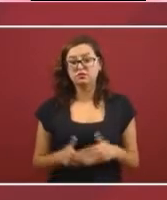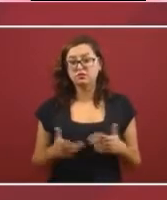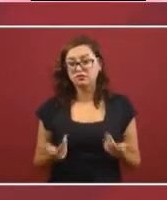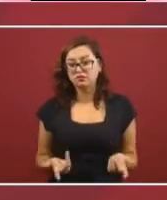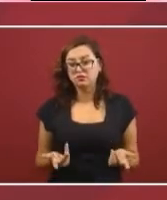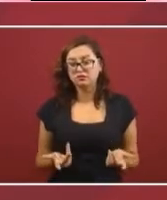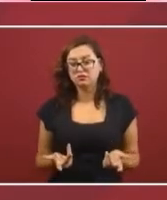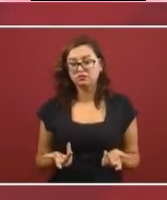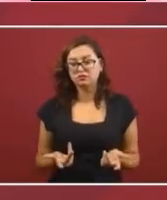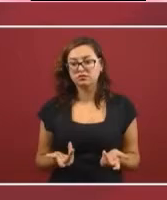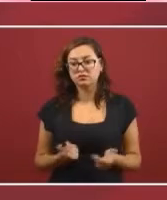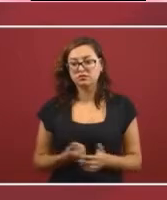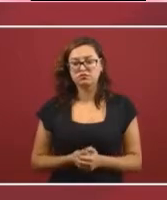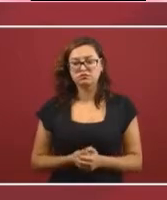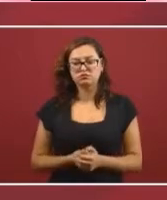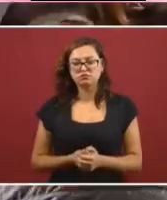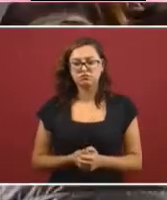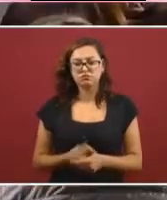spoke of